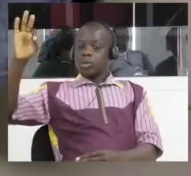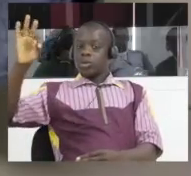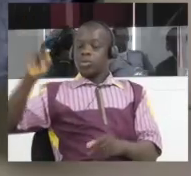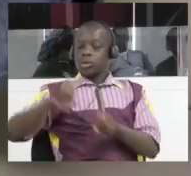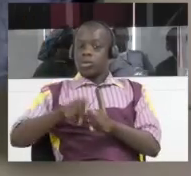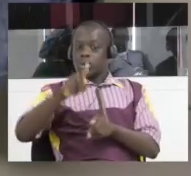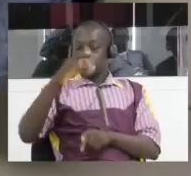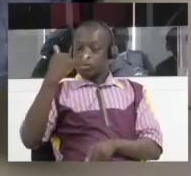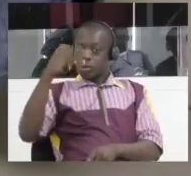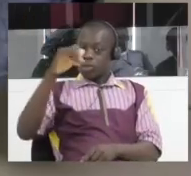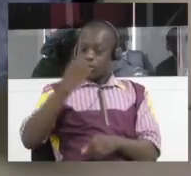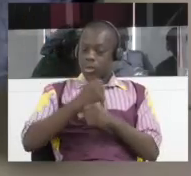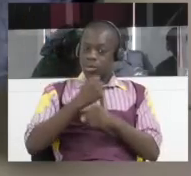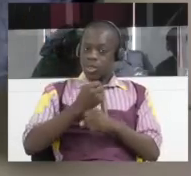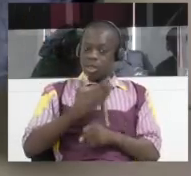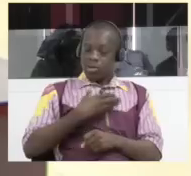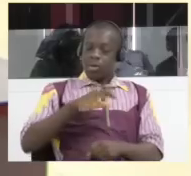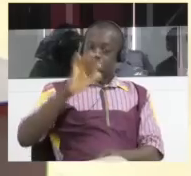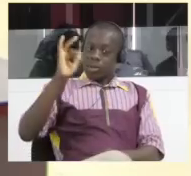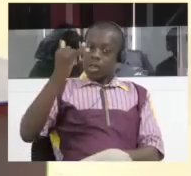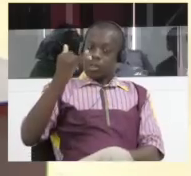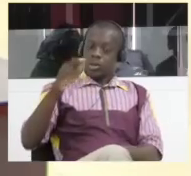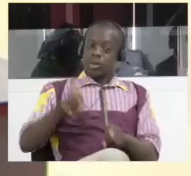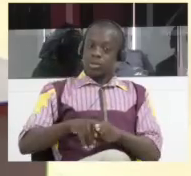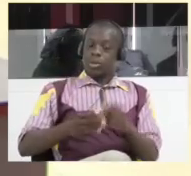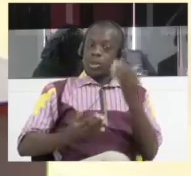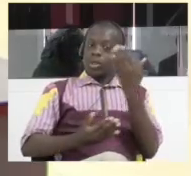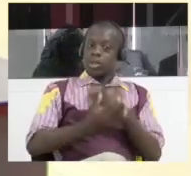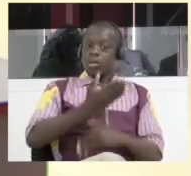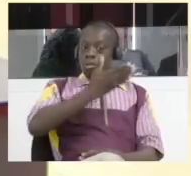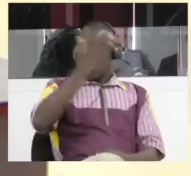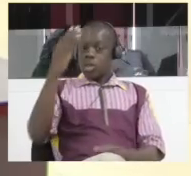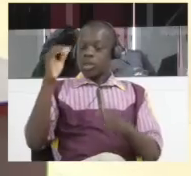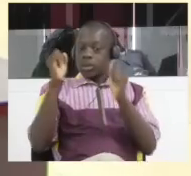Was that call, in fact, made? Yes, the call was made in the